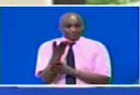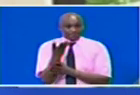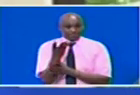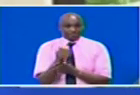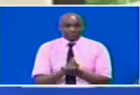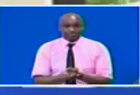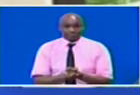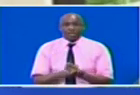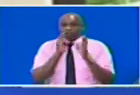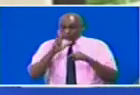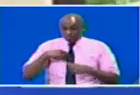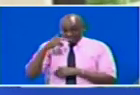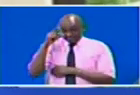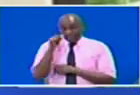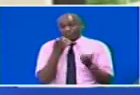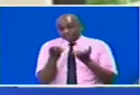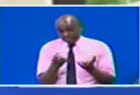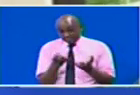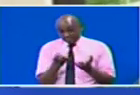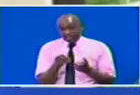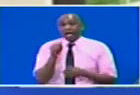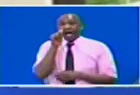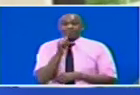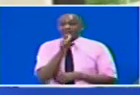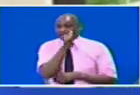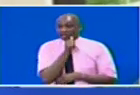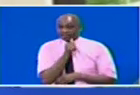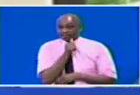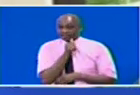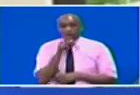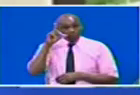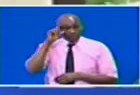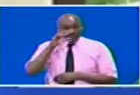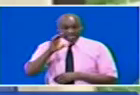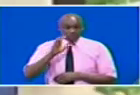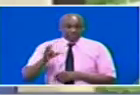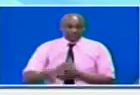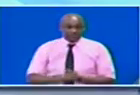Reporting for KTN Business, I'm Aby Agina in Mombasa County.